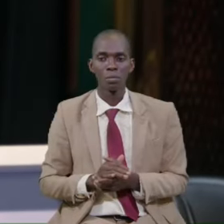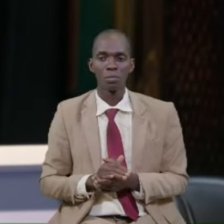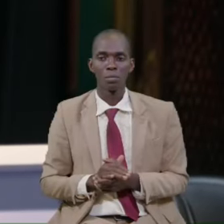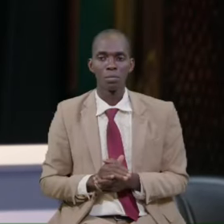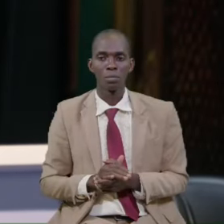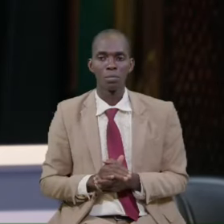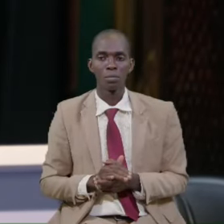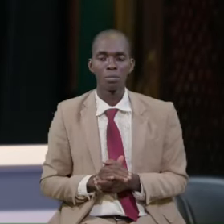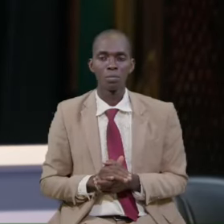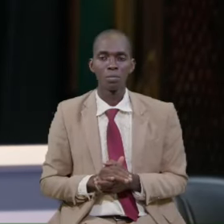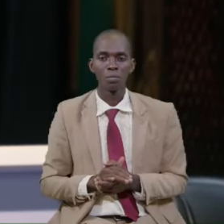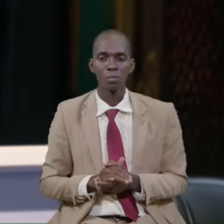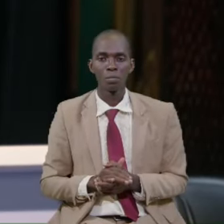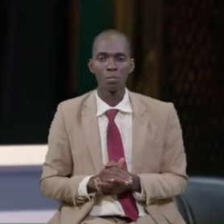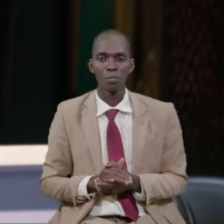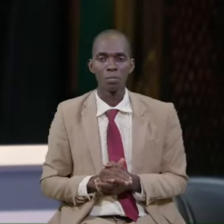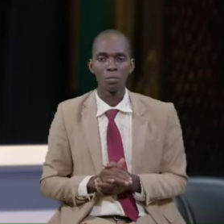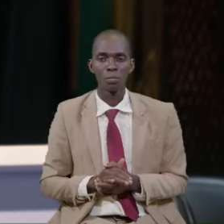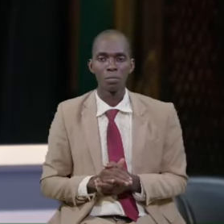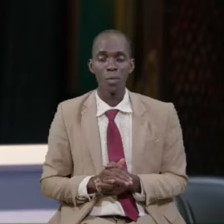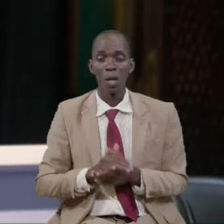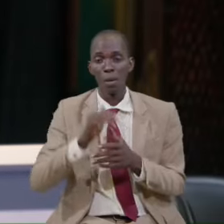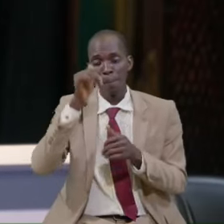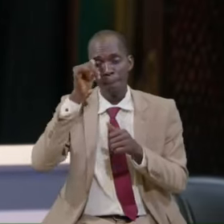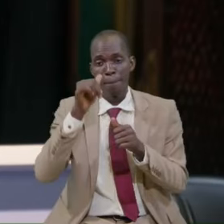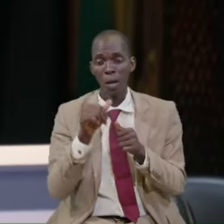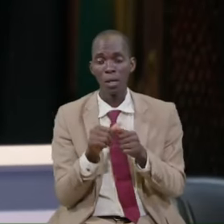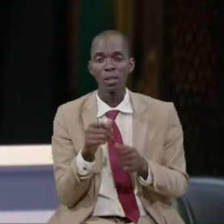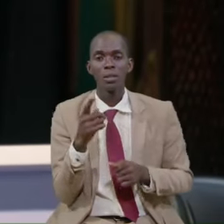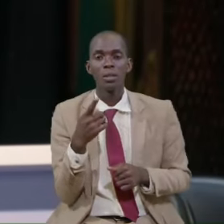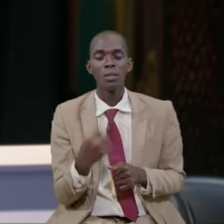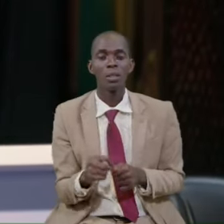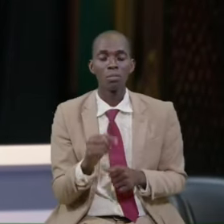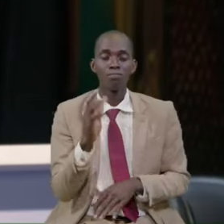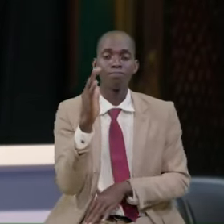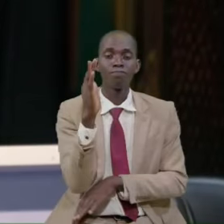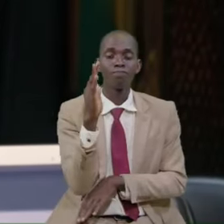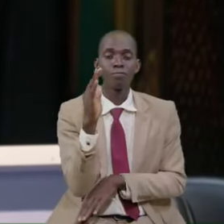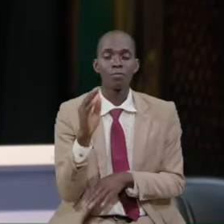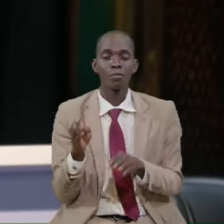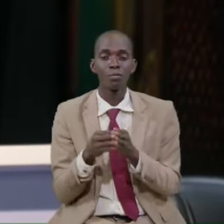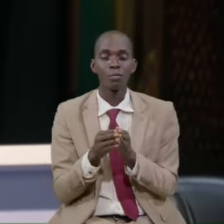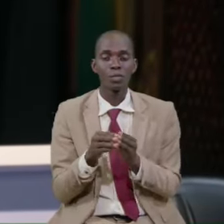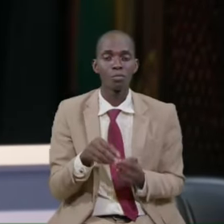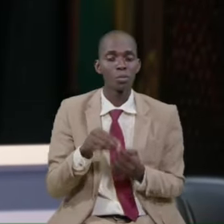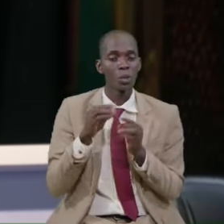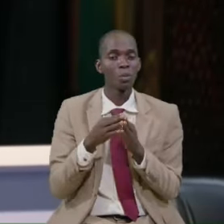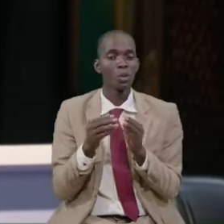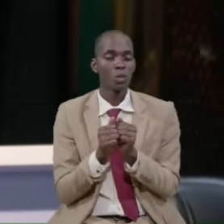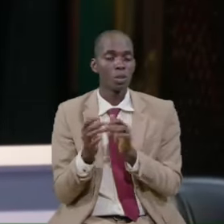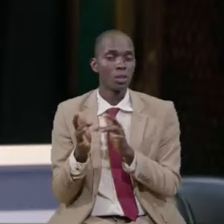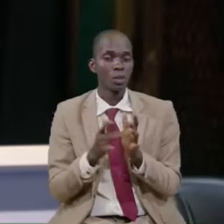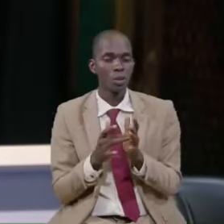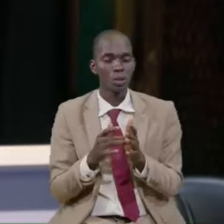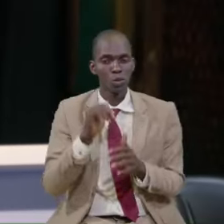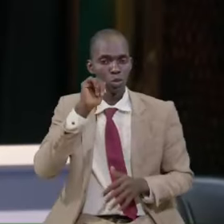54449263. Remember the lunch hour with Jesus tomorrow, 3 p.m. at the